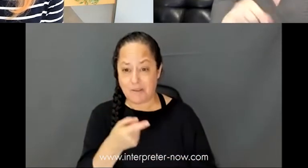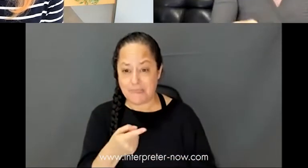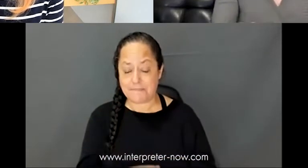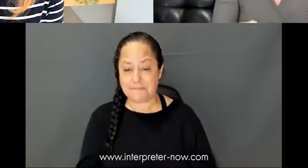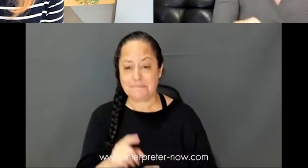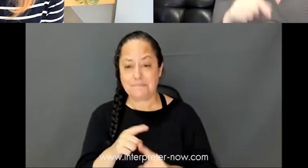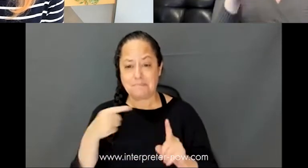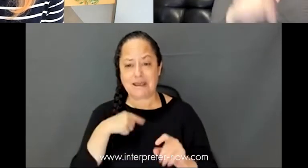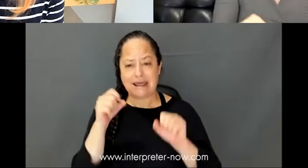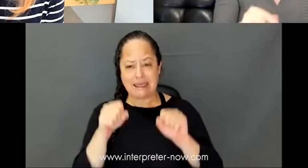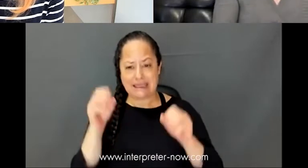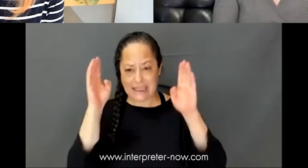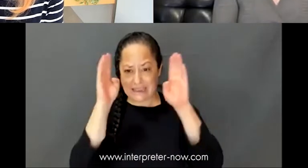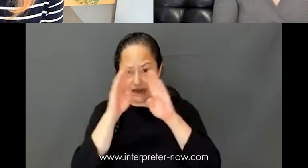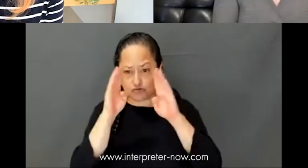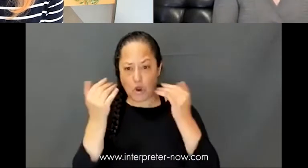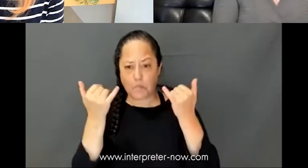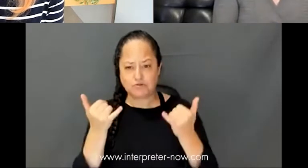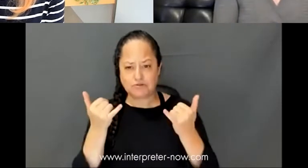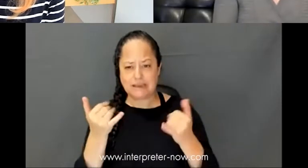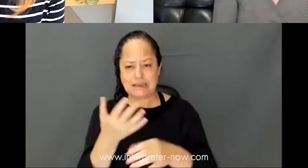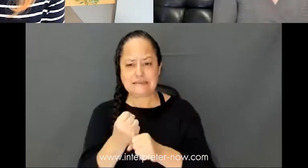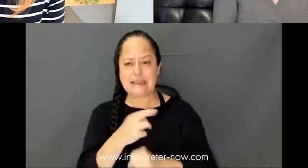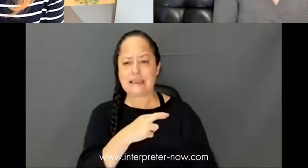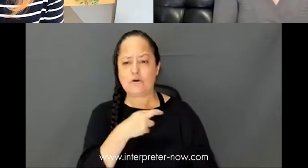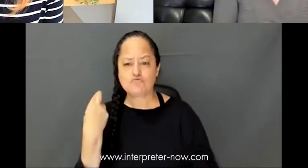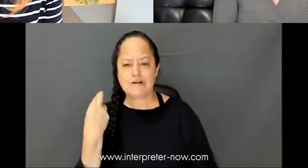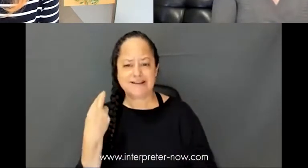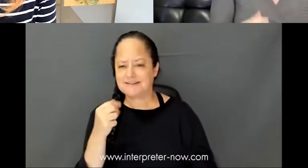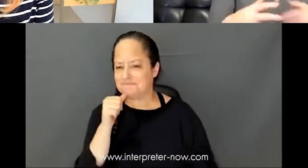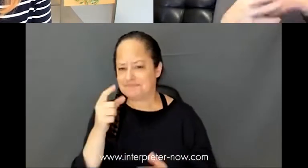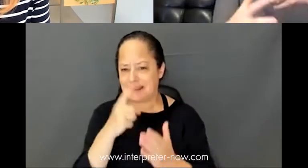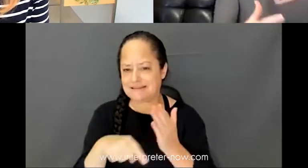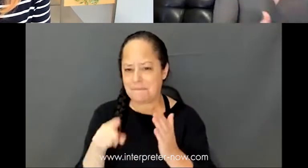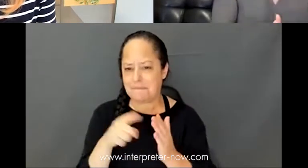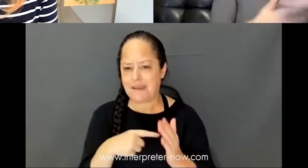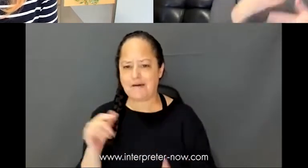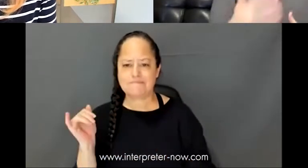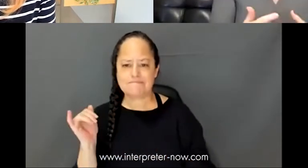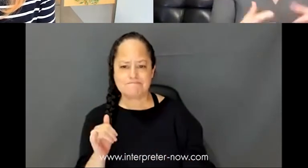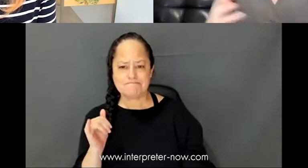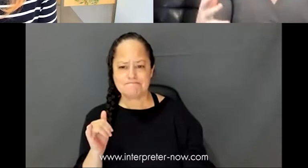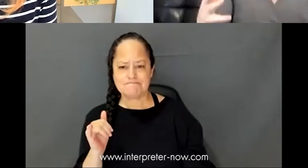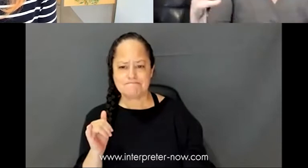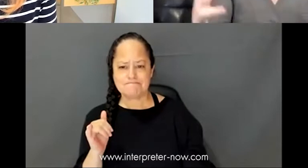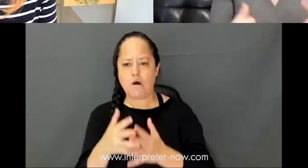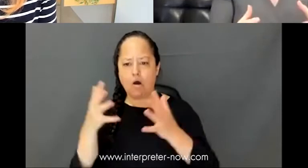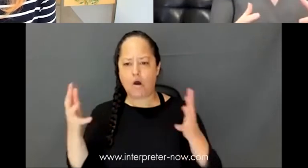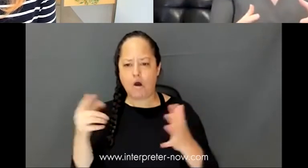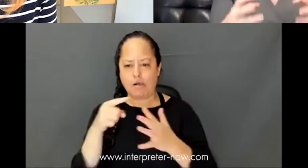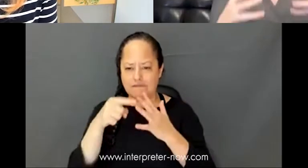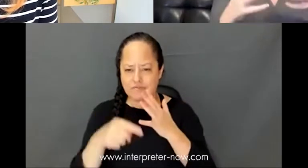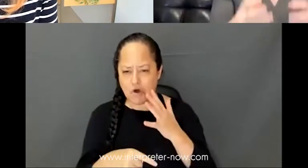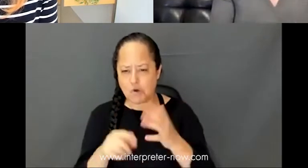But I can get in trouble today for taking a risk on someone, and it doesn't pay off. So we have all of these